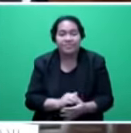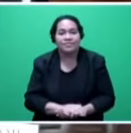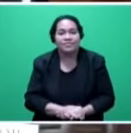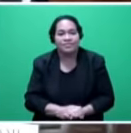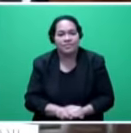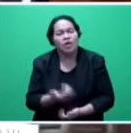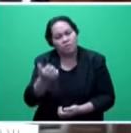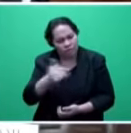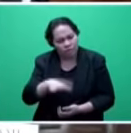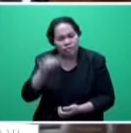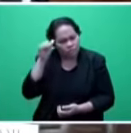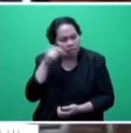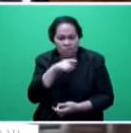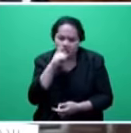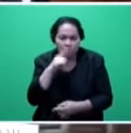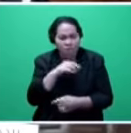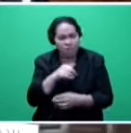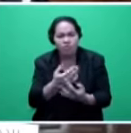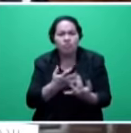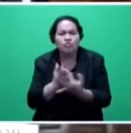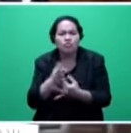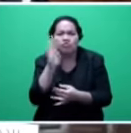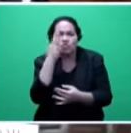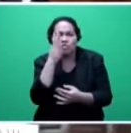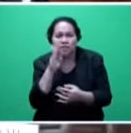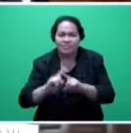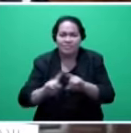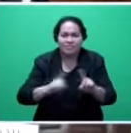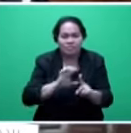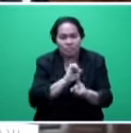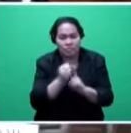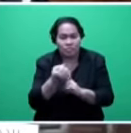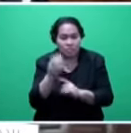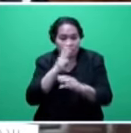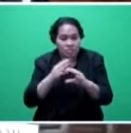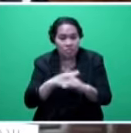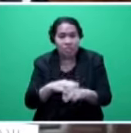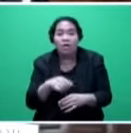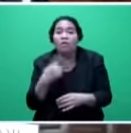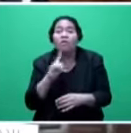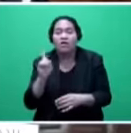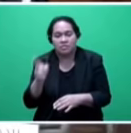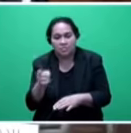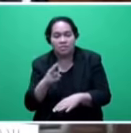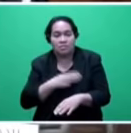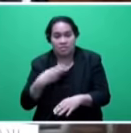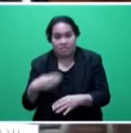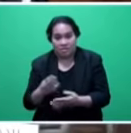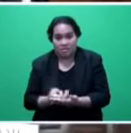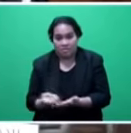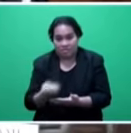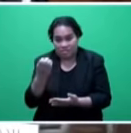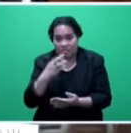it is already known in public through the social media that the Honourable Minister of the Economy has been manipulating and inflating the revenue